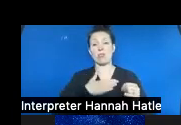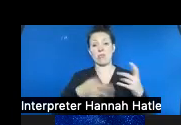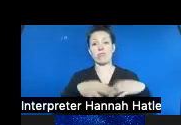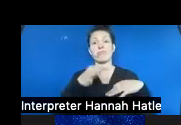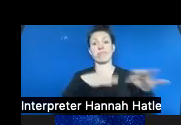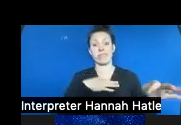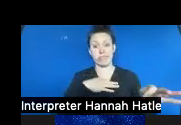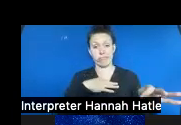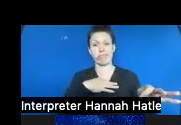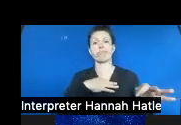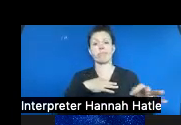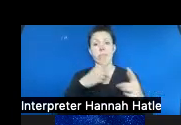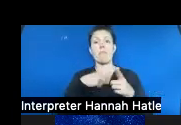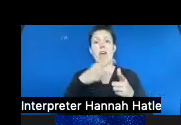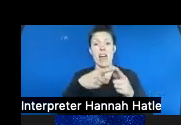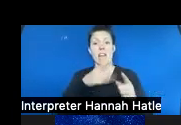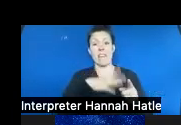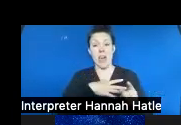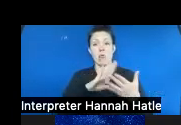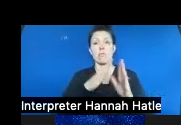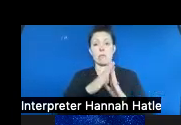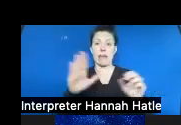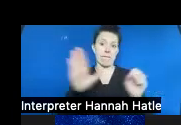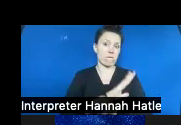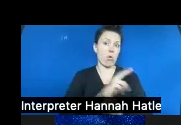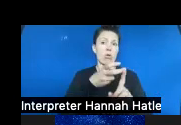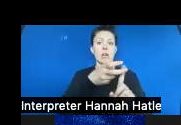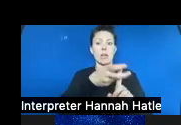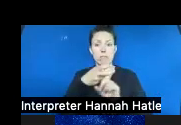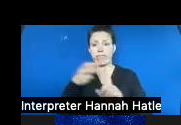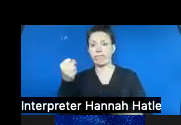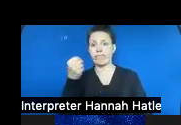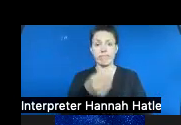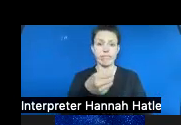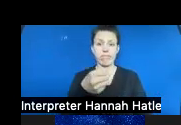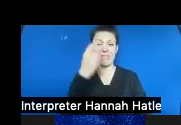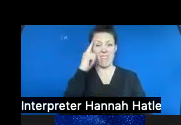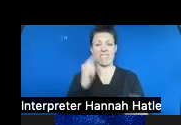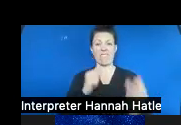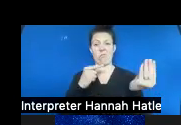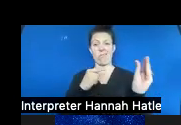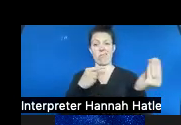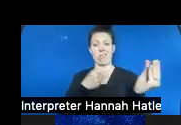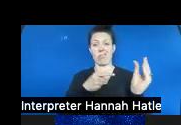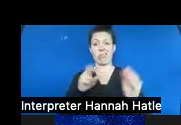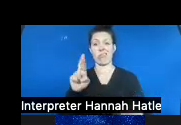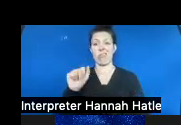grooming and recruitment into actual sex trafficking. So a pack of ramen noodles was the entry.